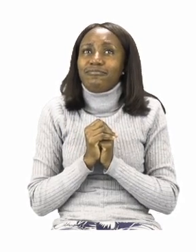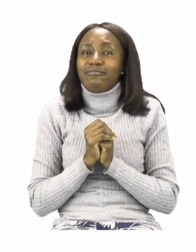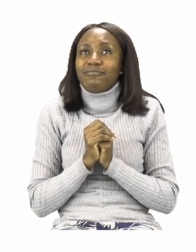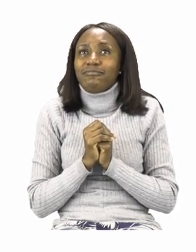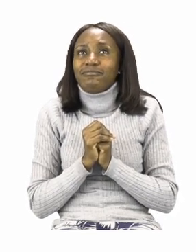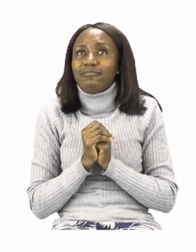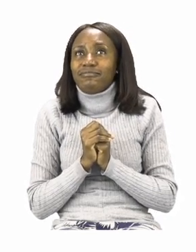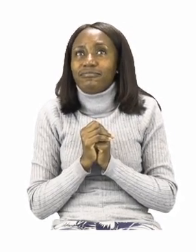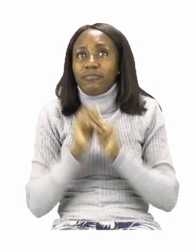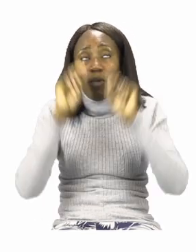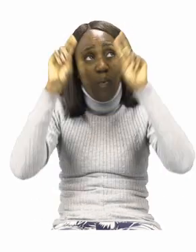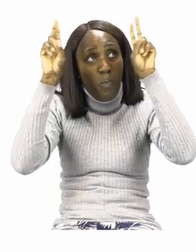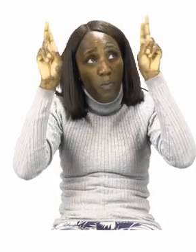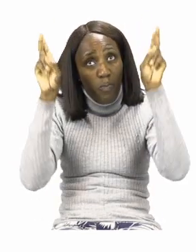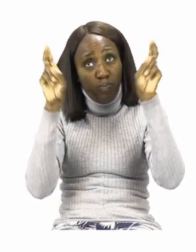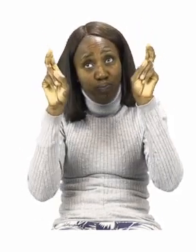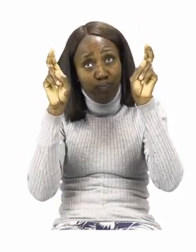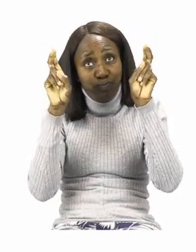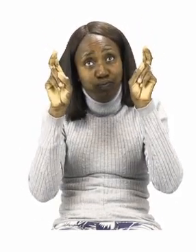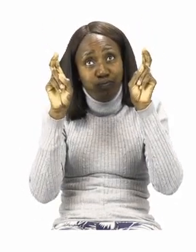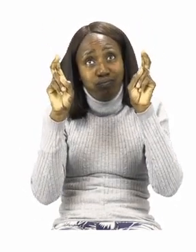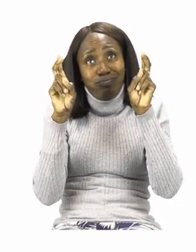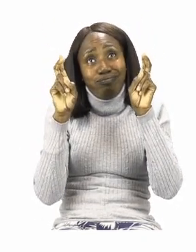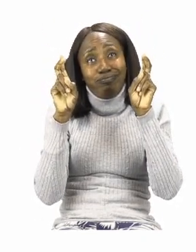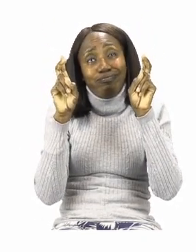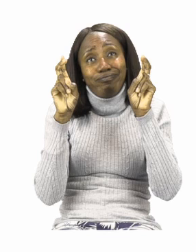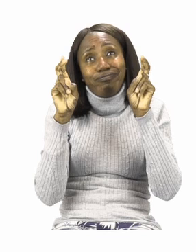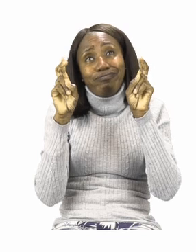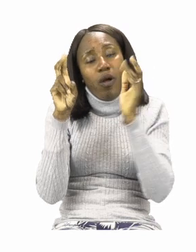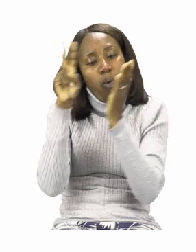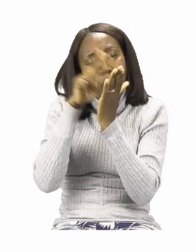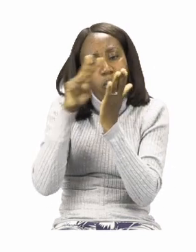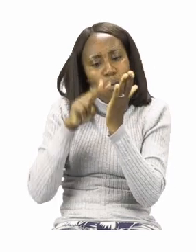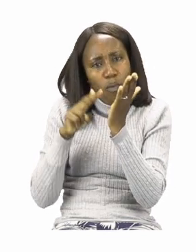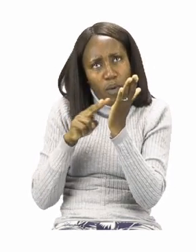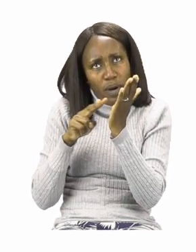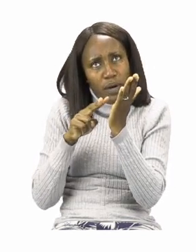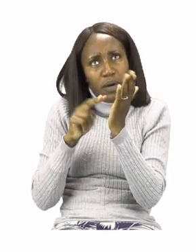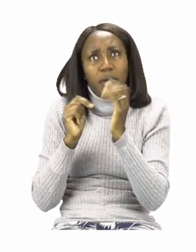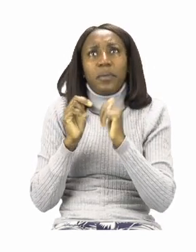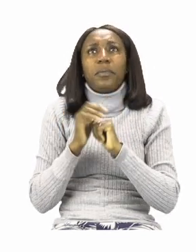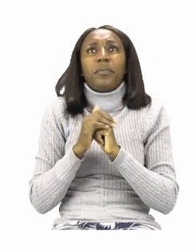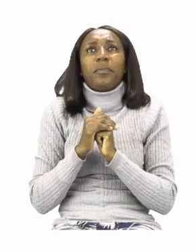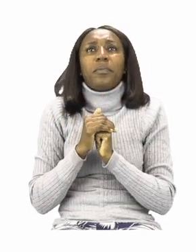The heading of the story is Reading with Sam.